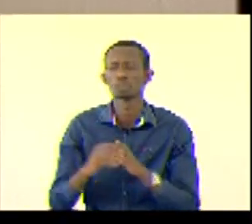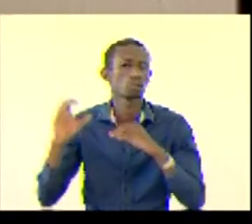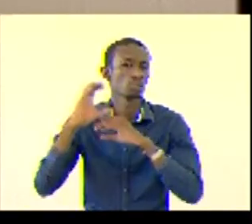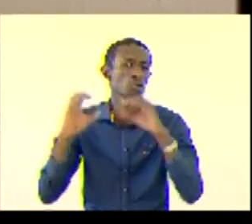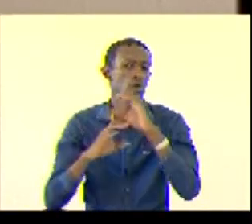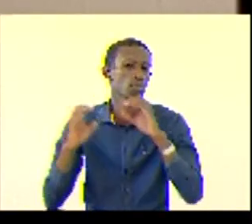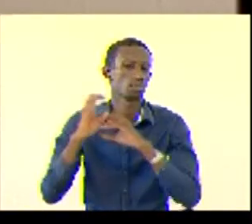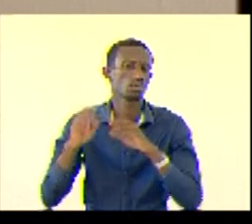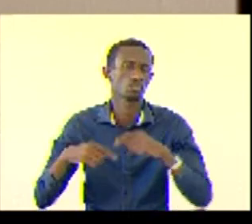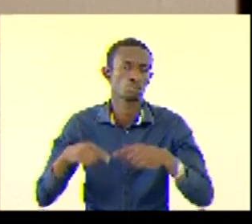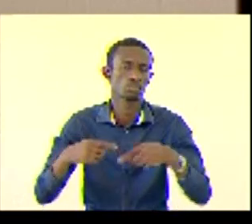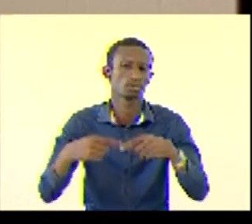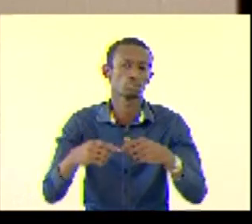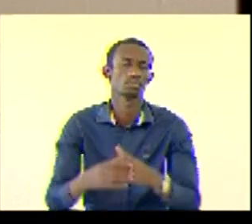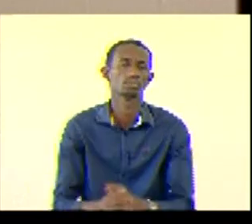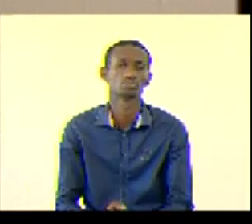process